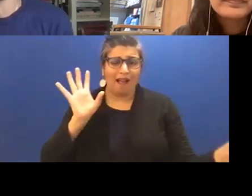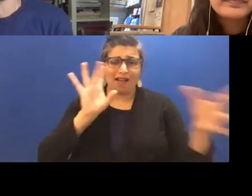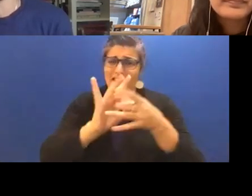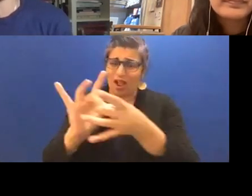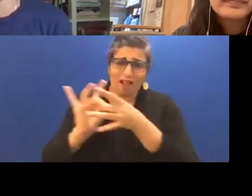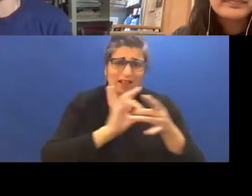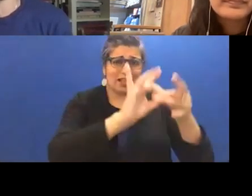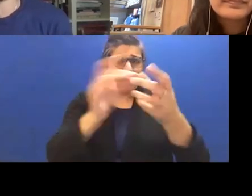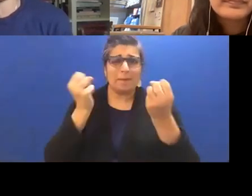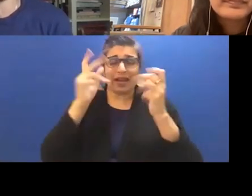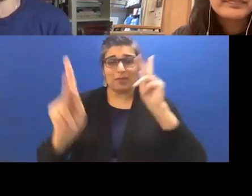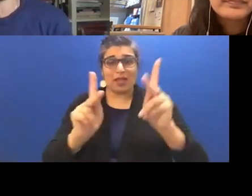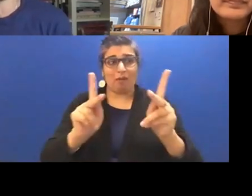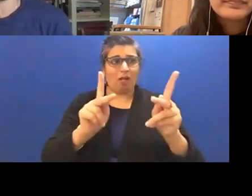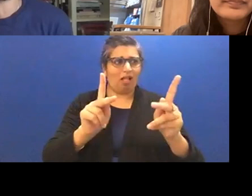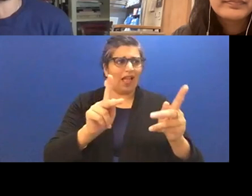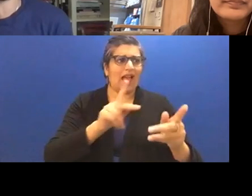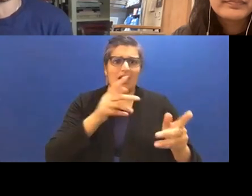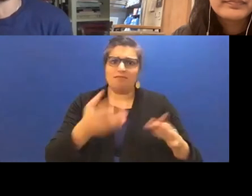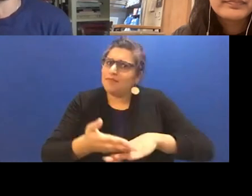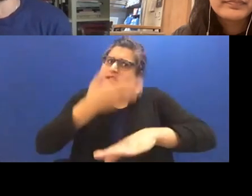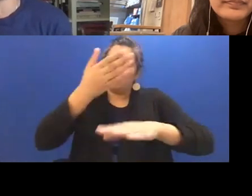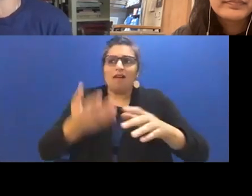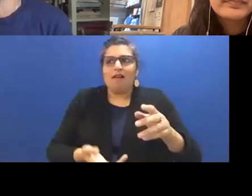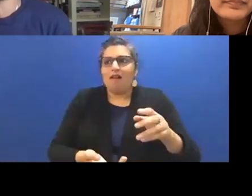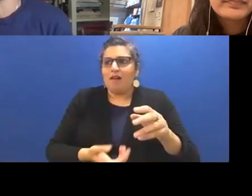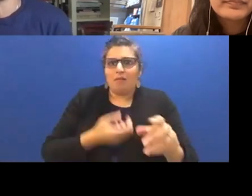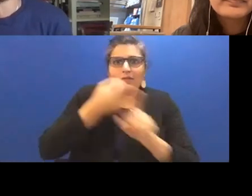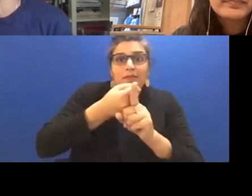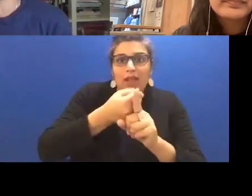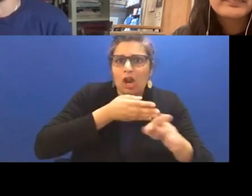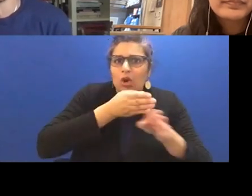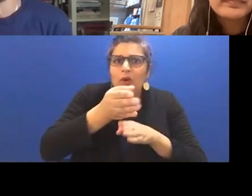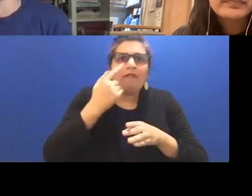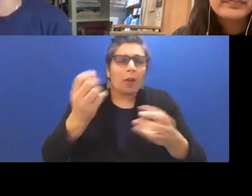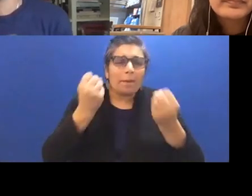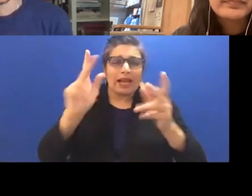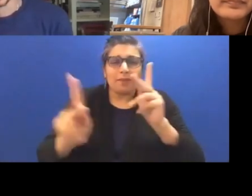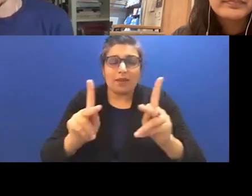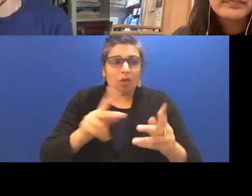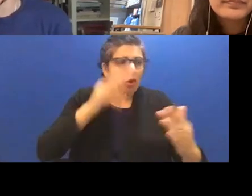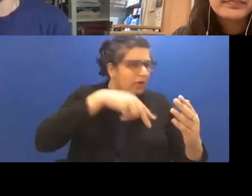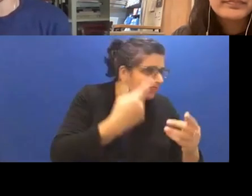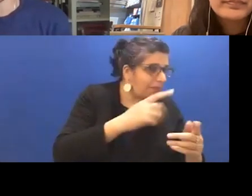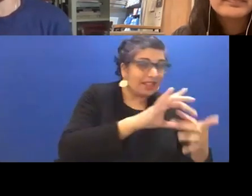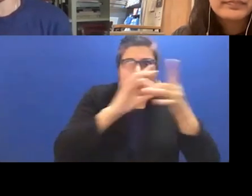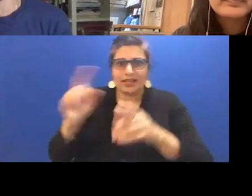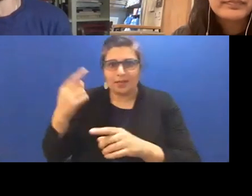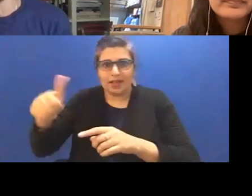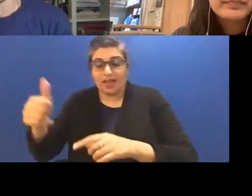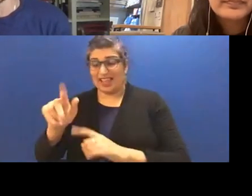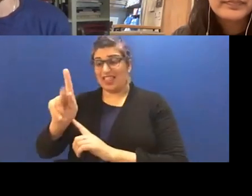bends the arc of their careers working with the right editor or making the right friend or writing a piece that led to more pieces. And obviously Kundiman has